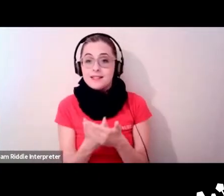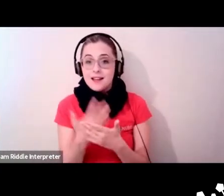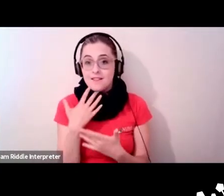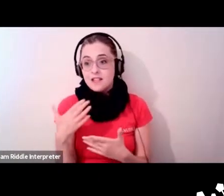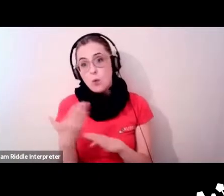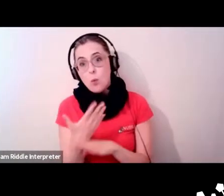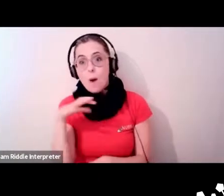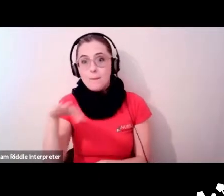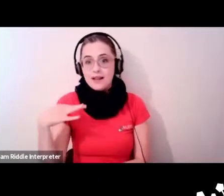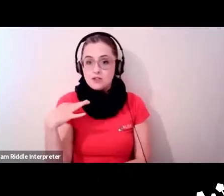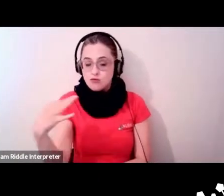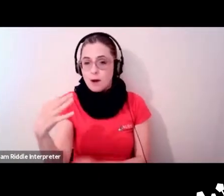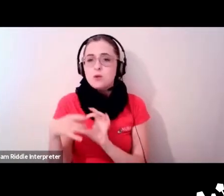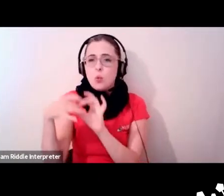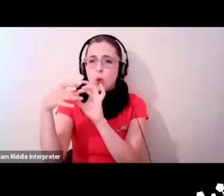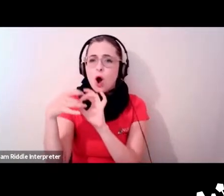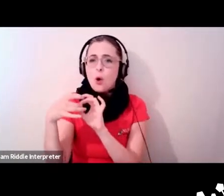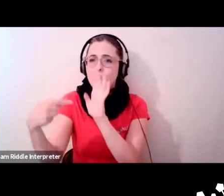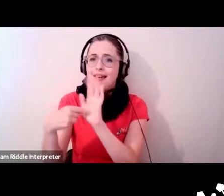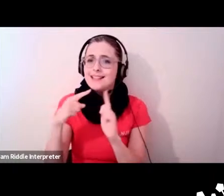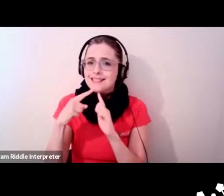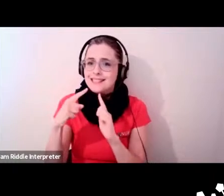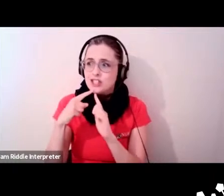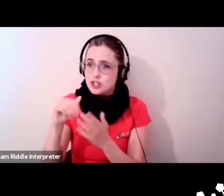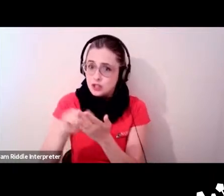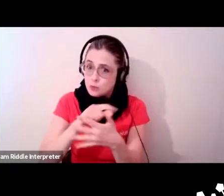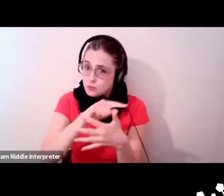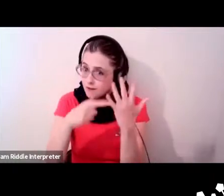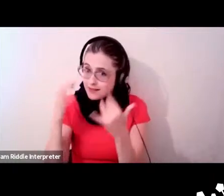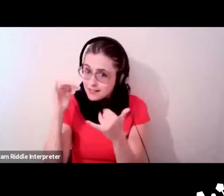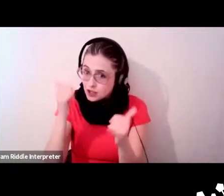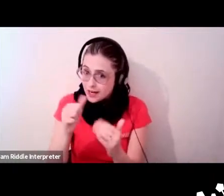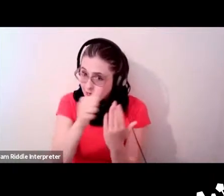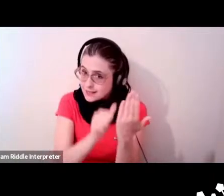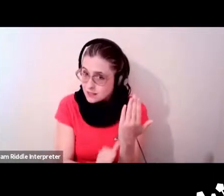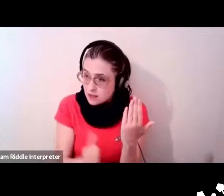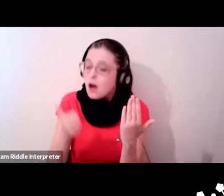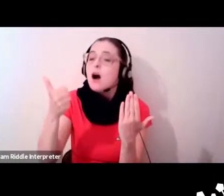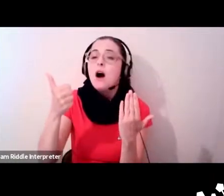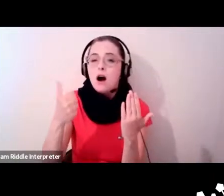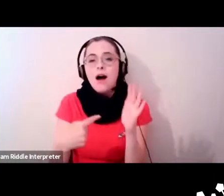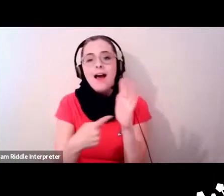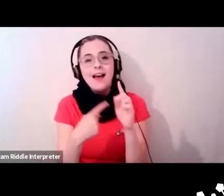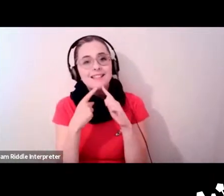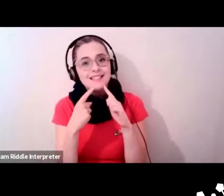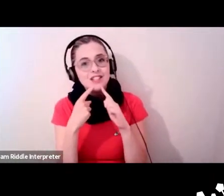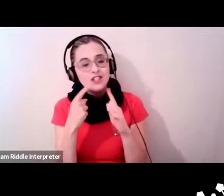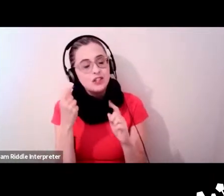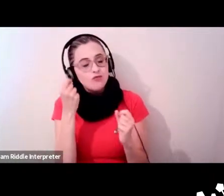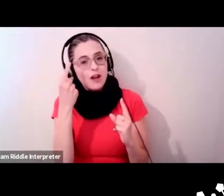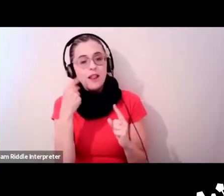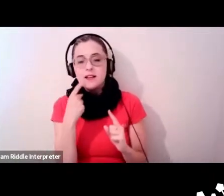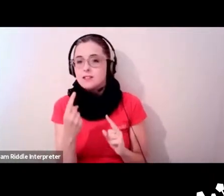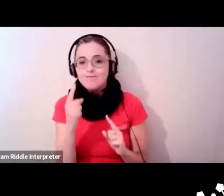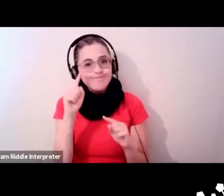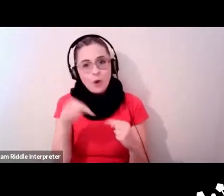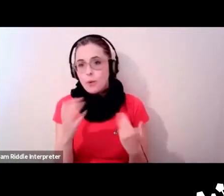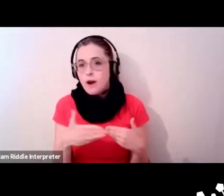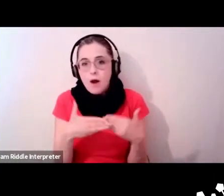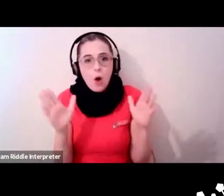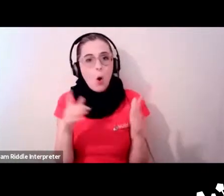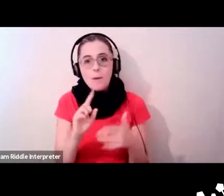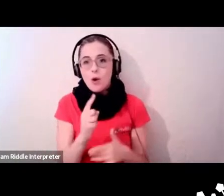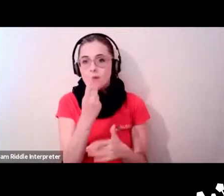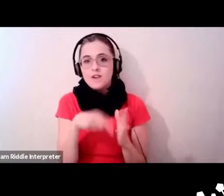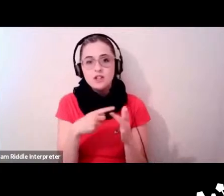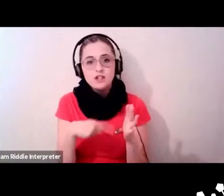head teachers to get those checklists in place, and head teachers saw that they couldn't open on the 1st of June because of the pressure of